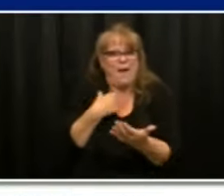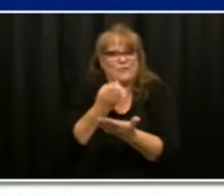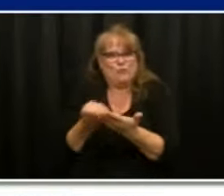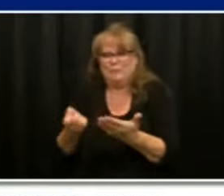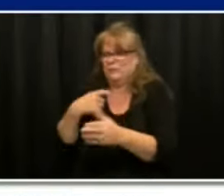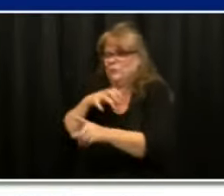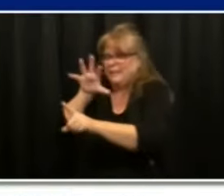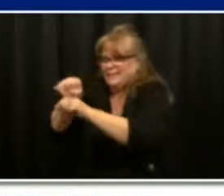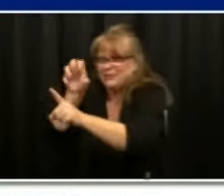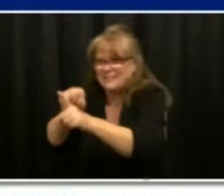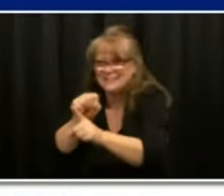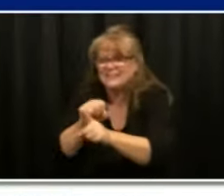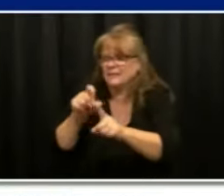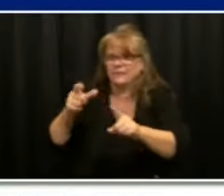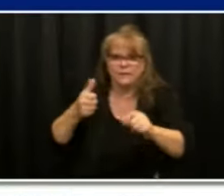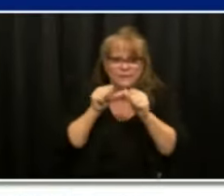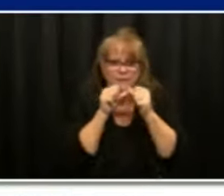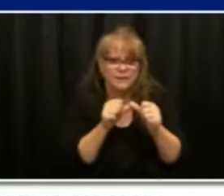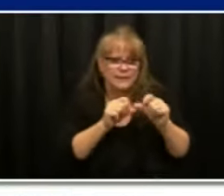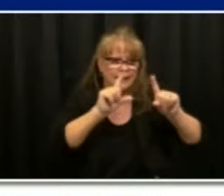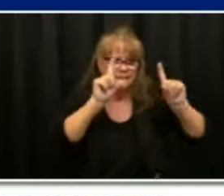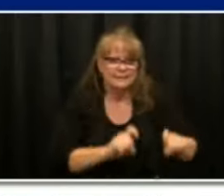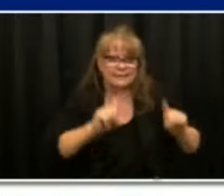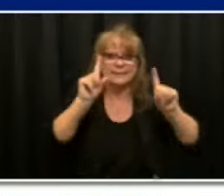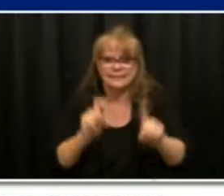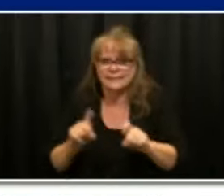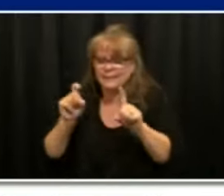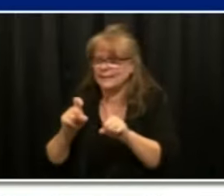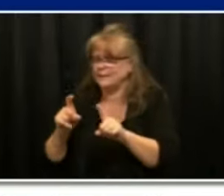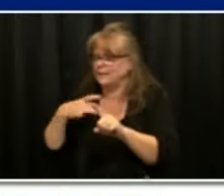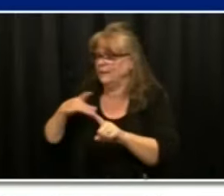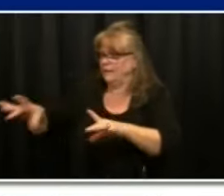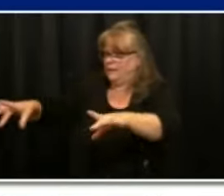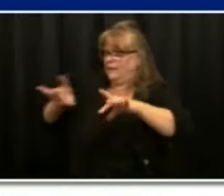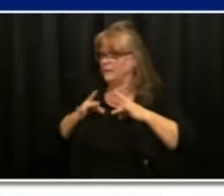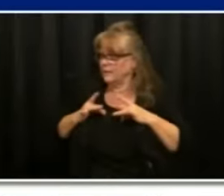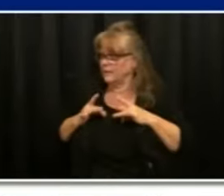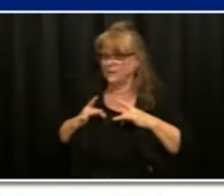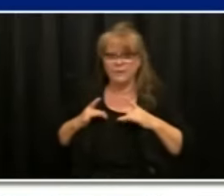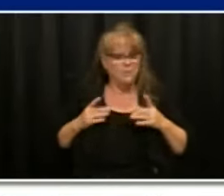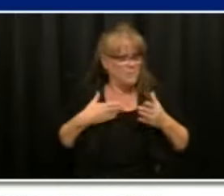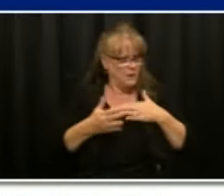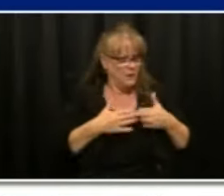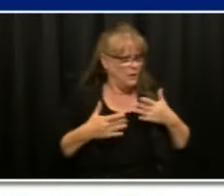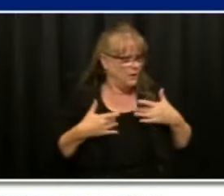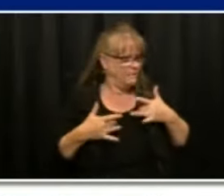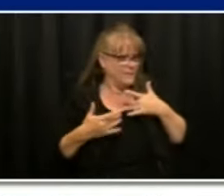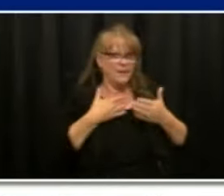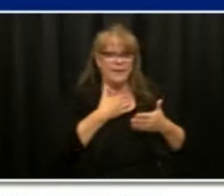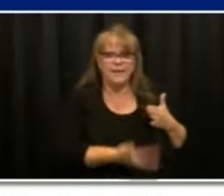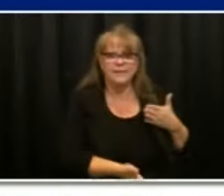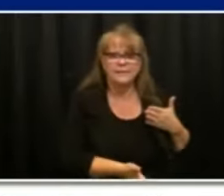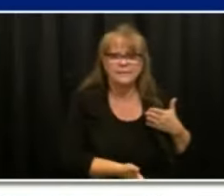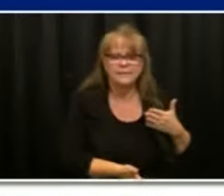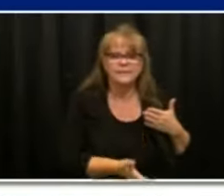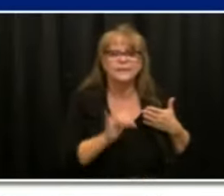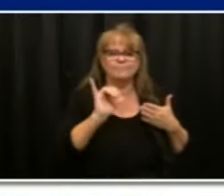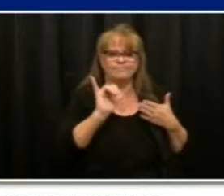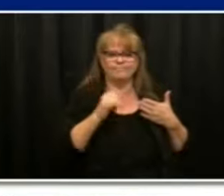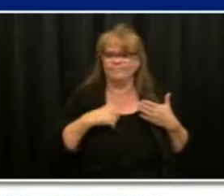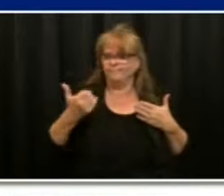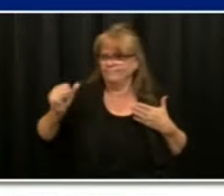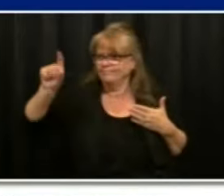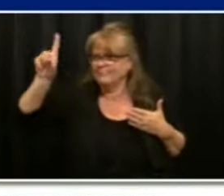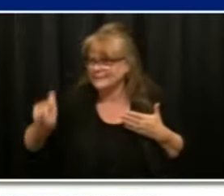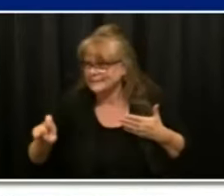advise that if you have been exposed to COVID-19 but don't have symptoms, get tested at 7 days after exposure and quarantine for a full